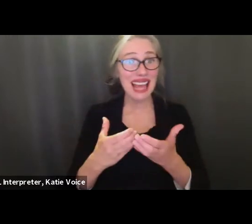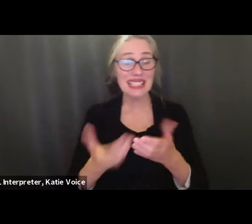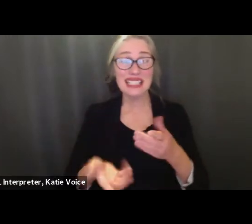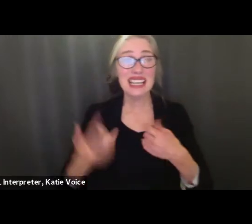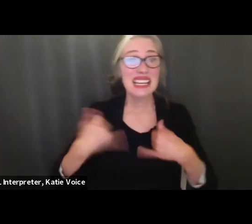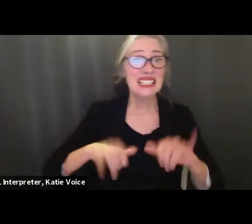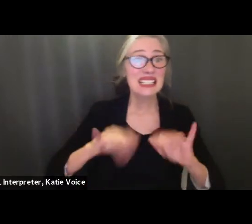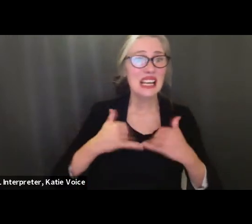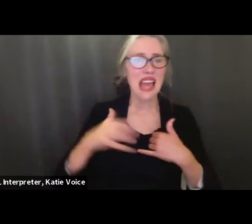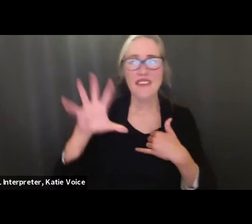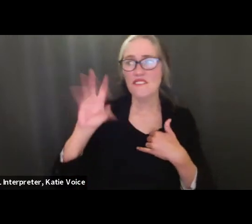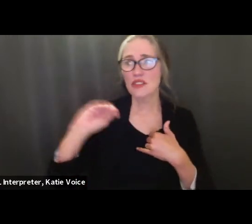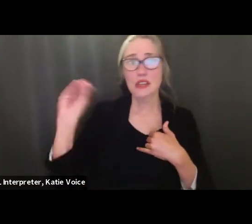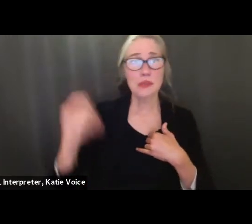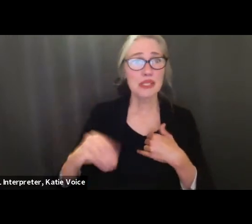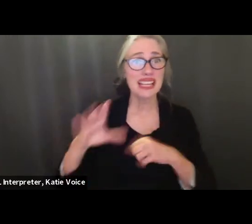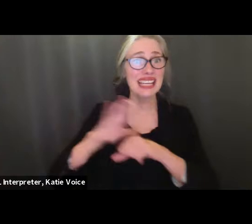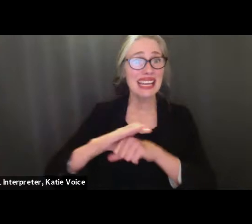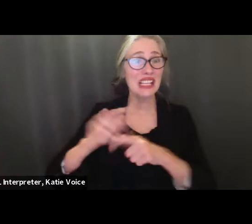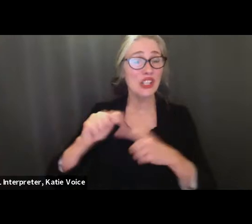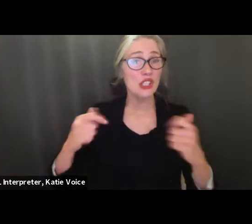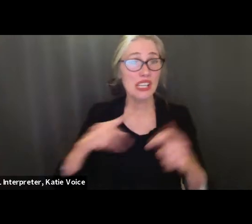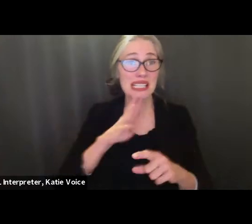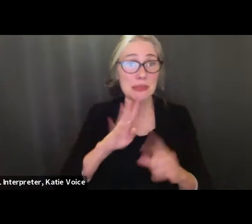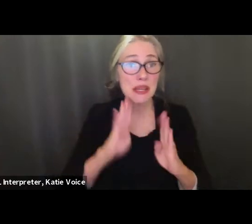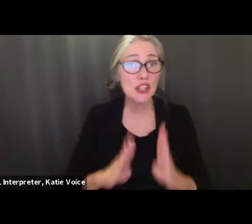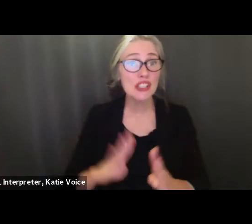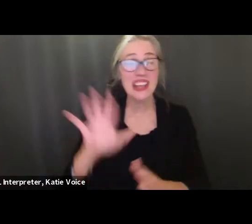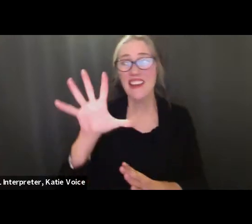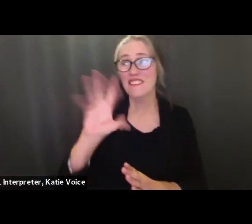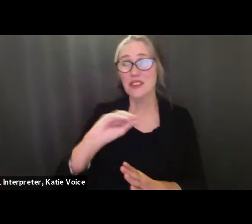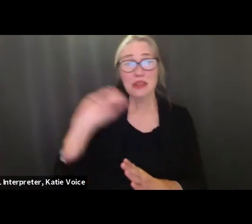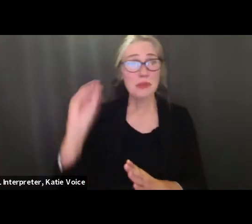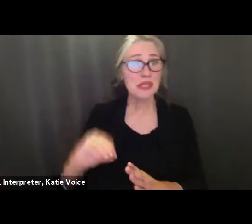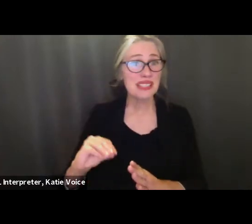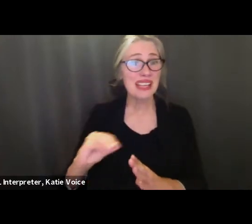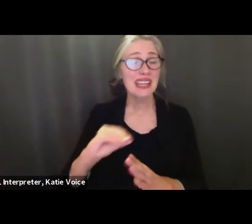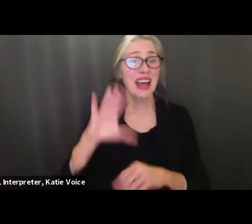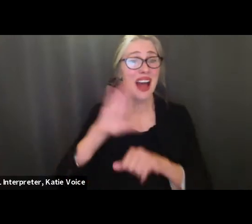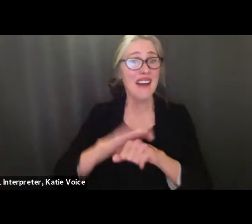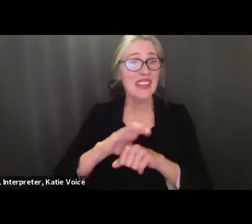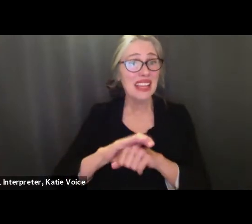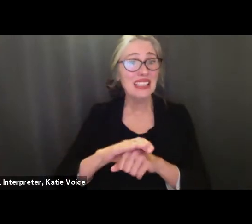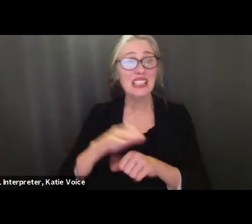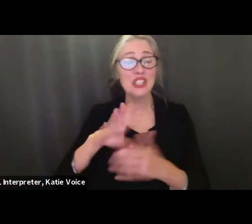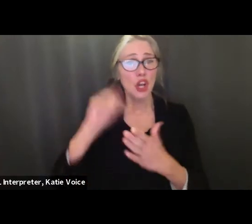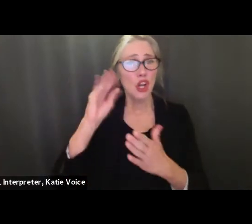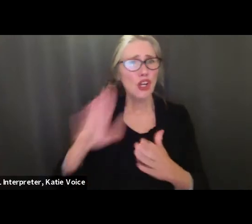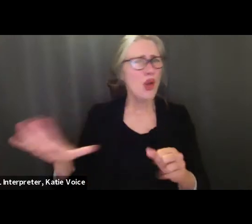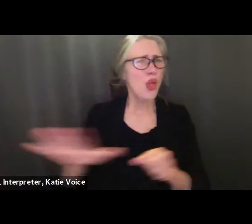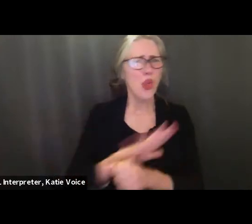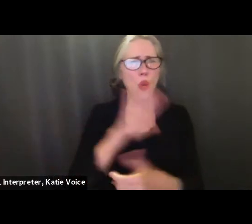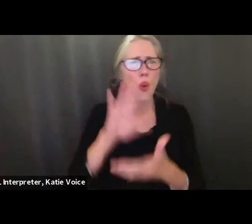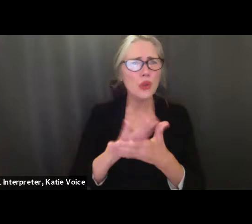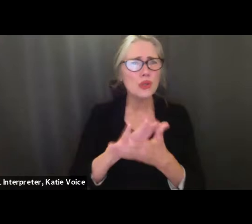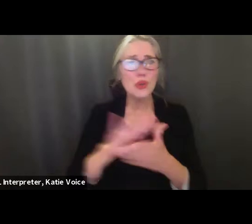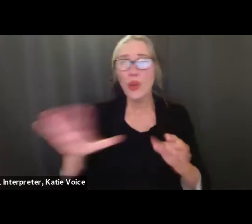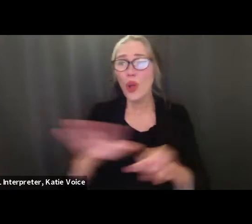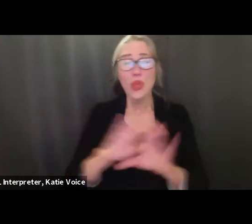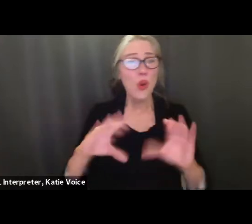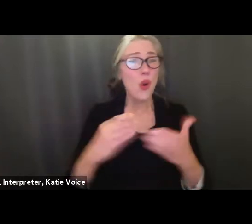with 50% English learners over not just a whole class, a whole school is proposed for the fall. There are